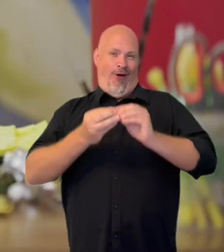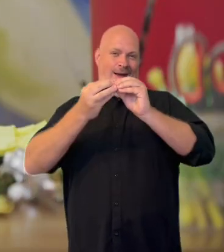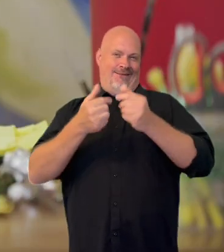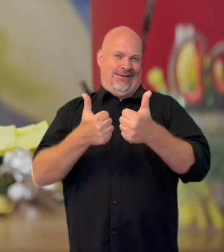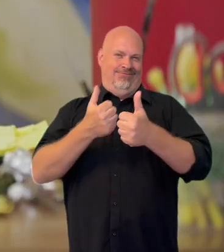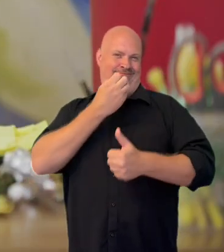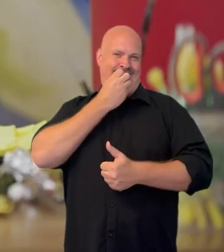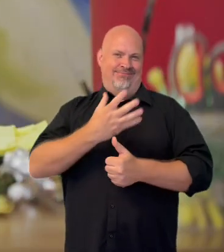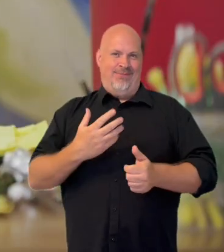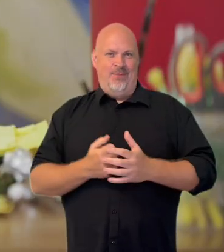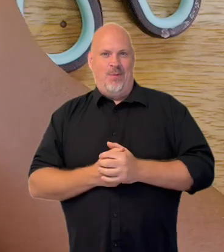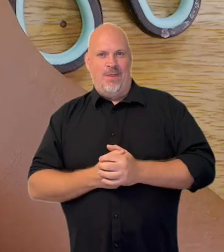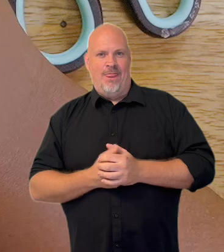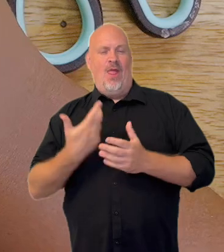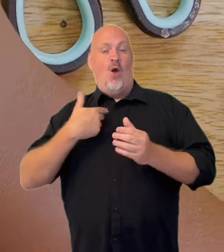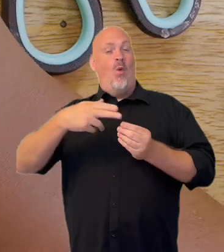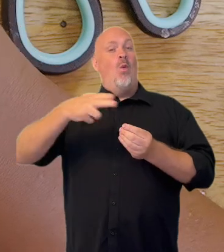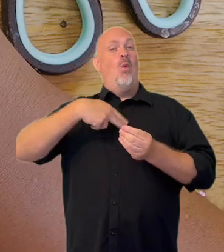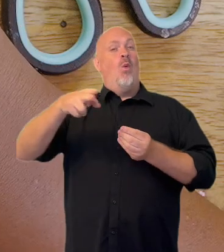the middle.